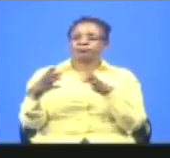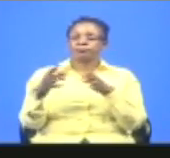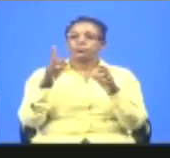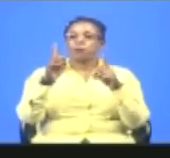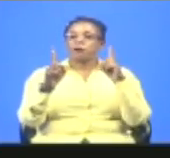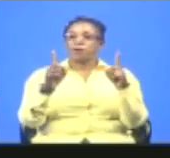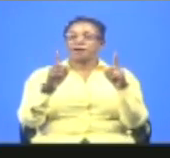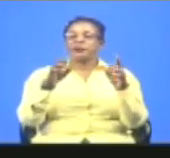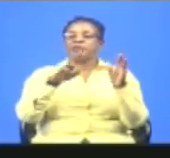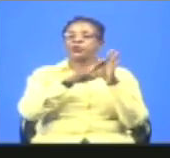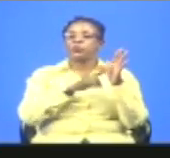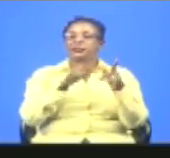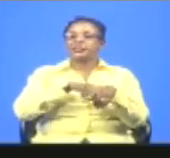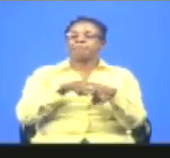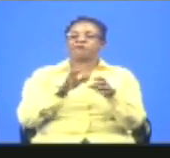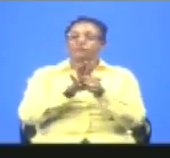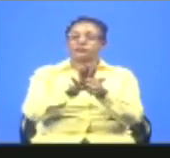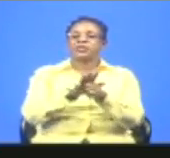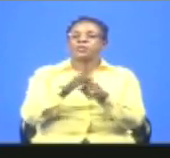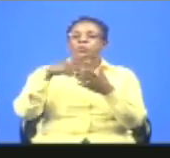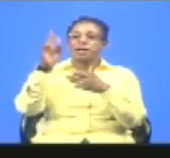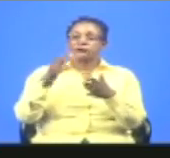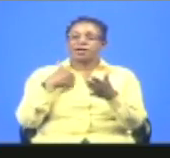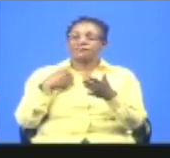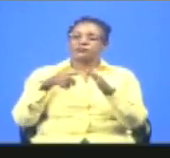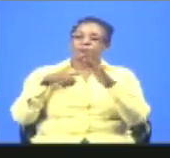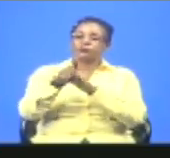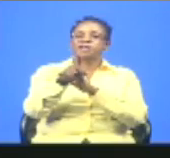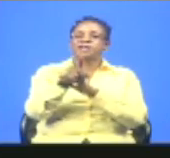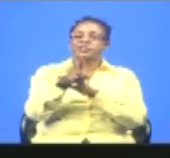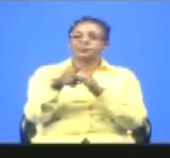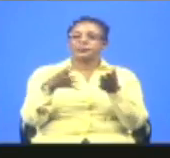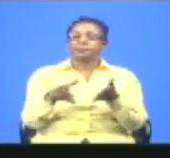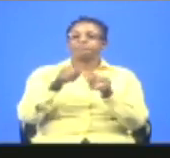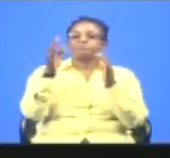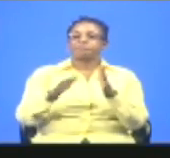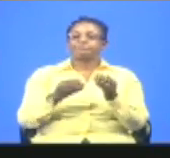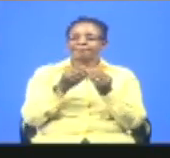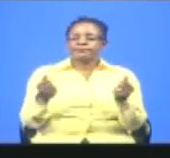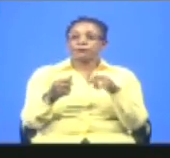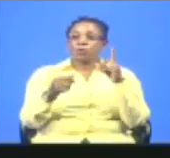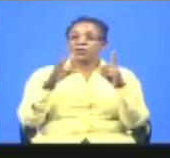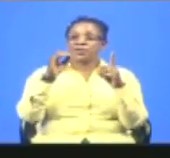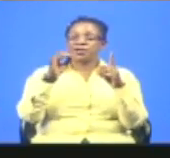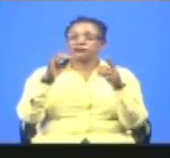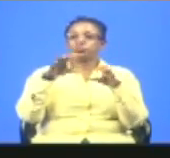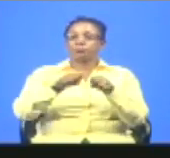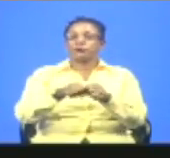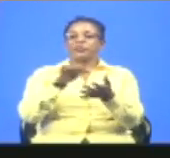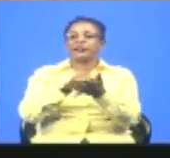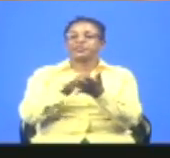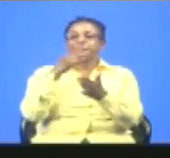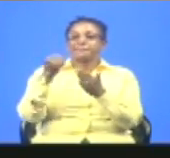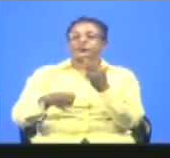time, forcing the winner to be decided on spot kicks. Pumwani All-Stars beat Opitos 1-0 to book the semis slot. The final will be